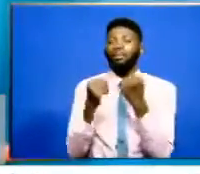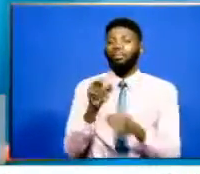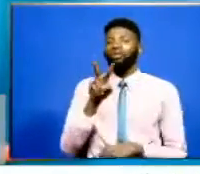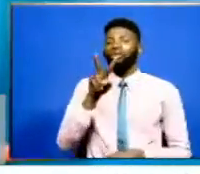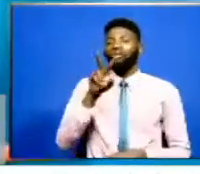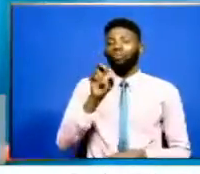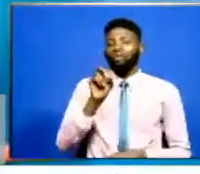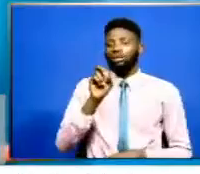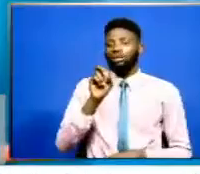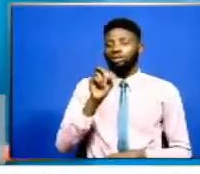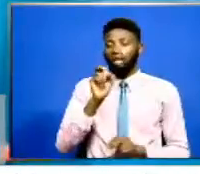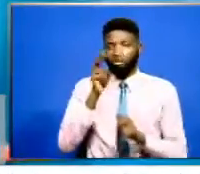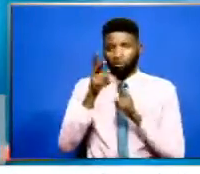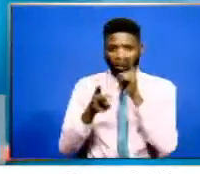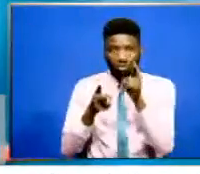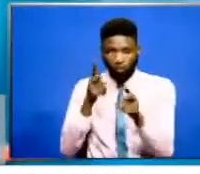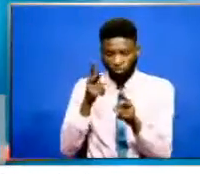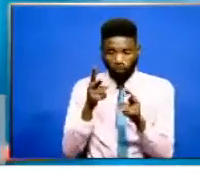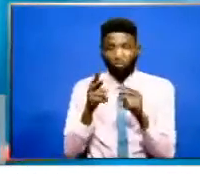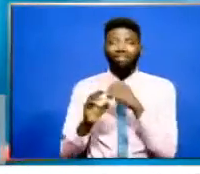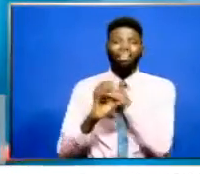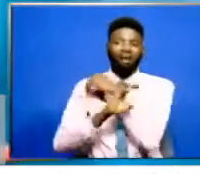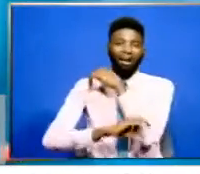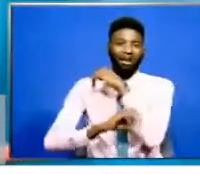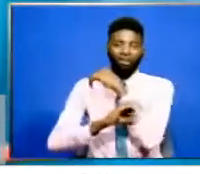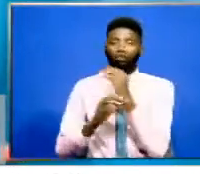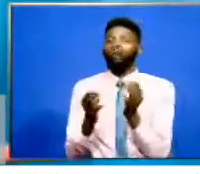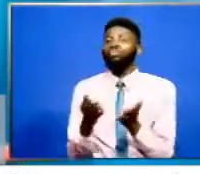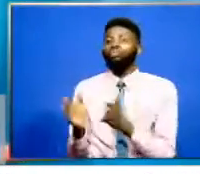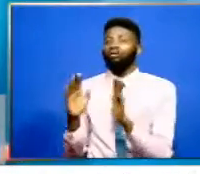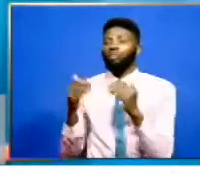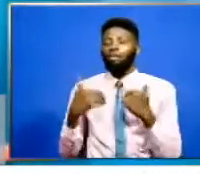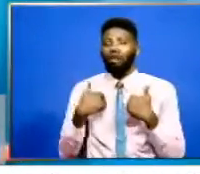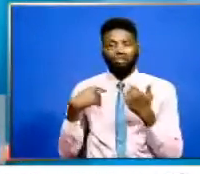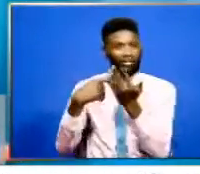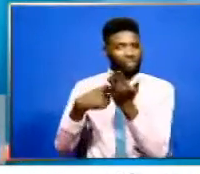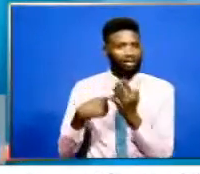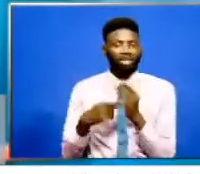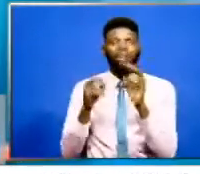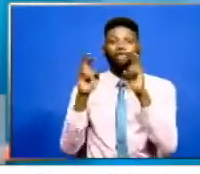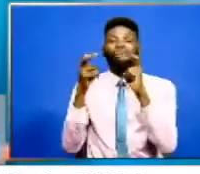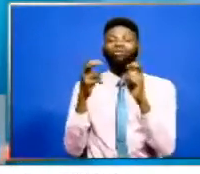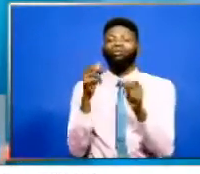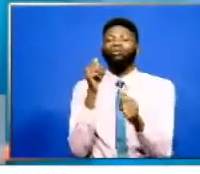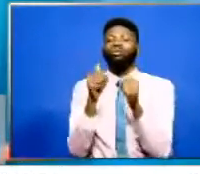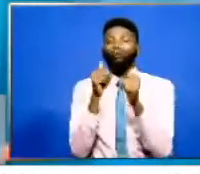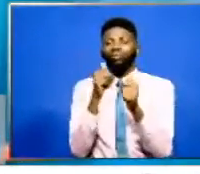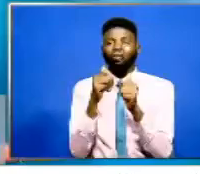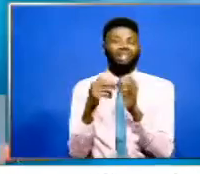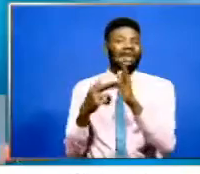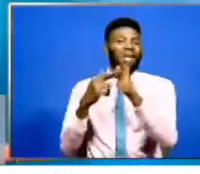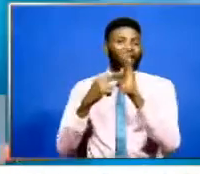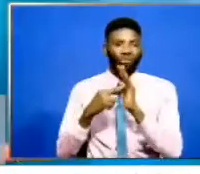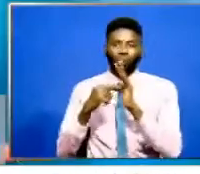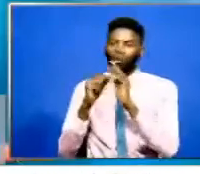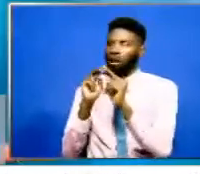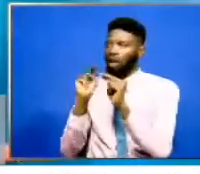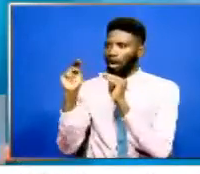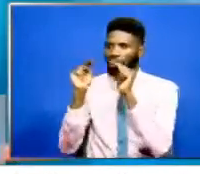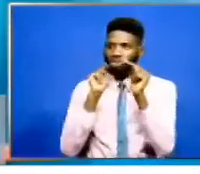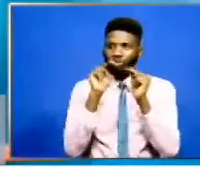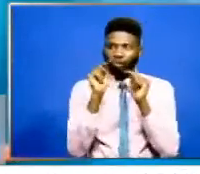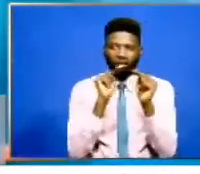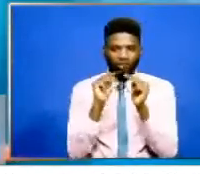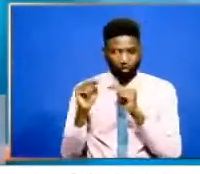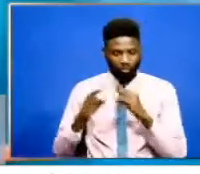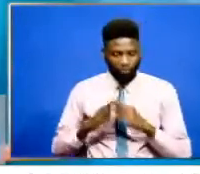2022, where countries will have the opportunity to discuss issues that require negotiation. So, as